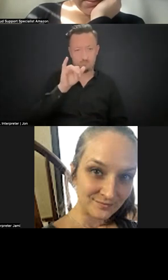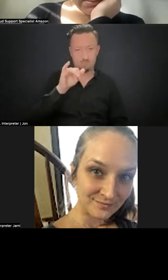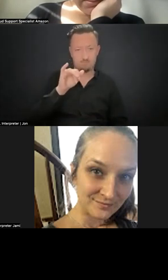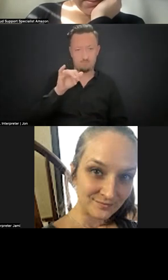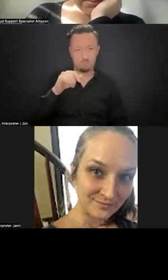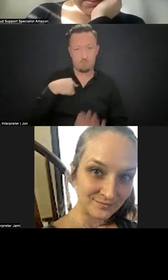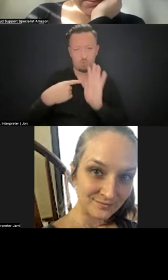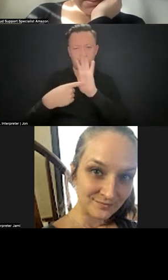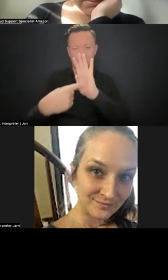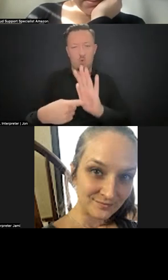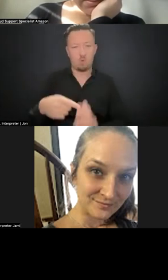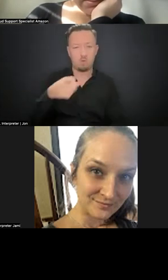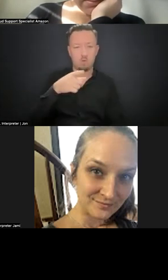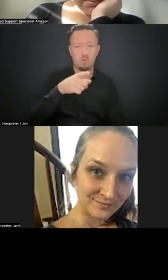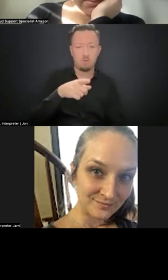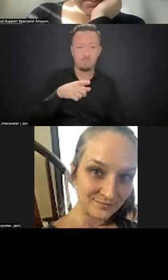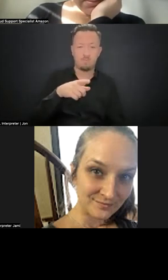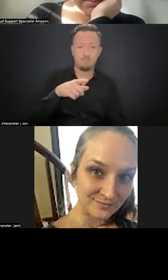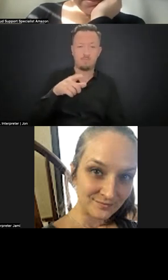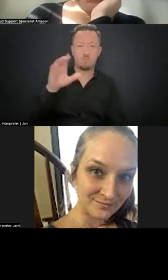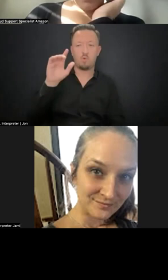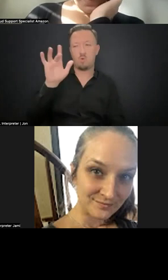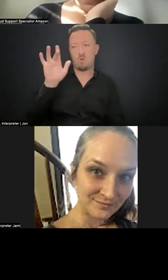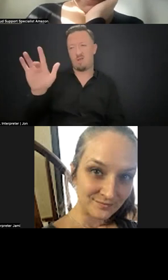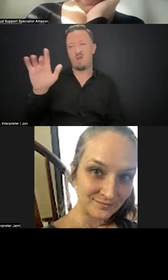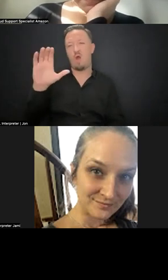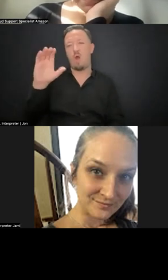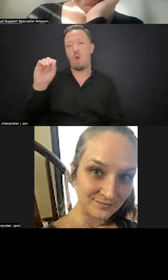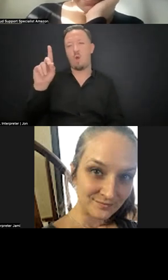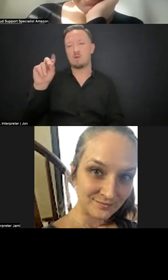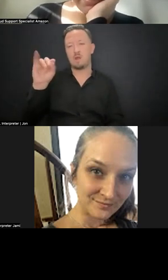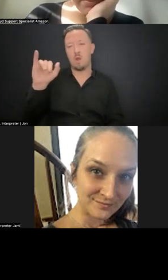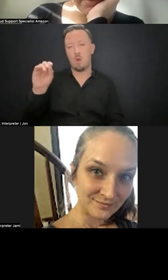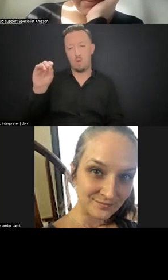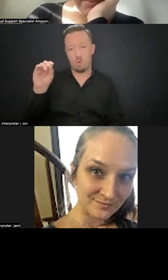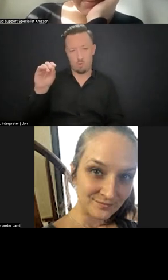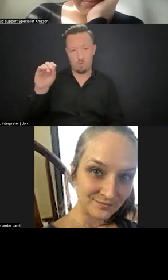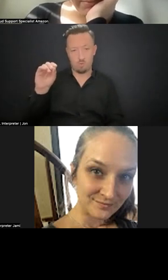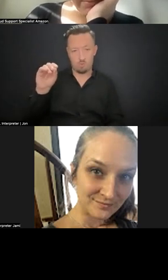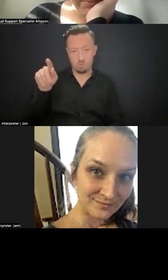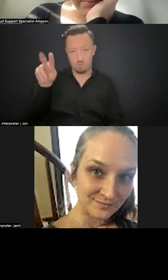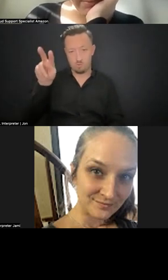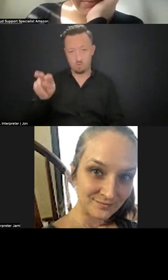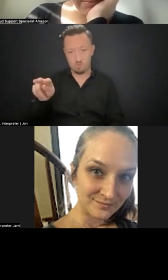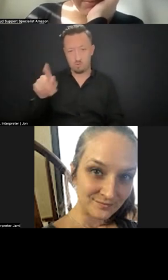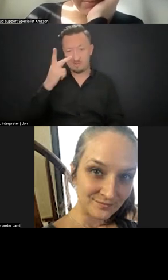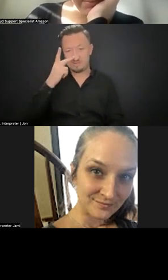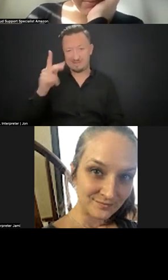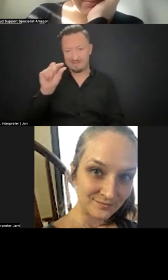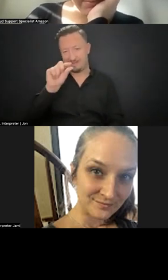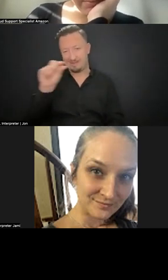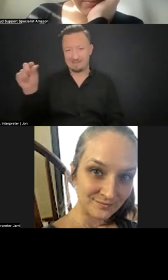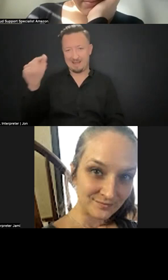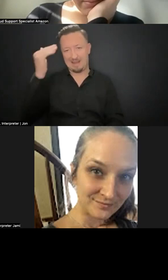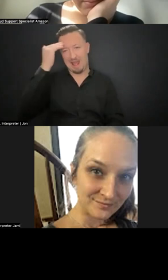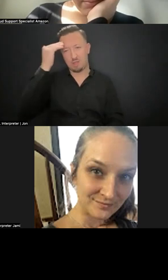go to your Codio. And then if you click on this section here, you should see knowledge check, or you can